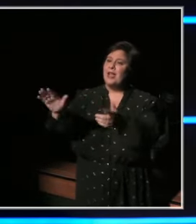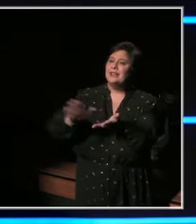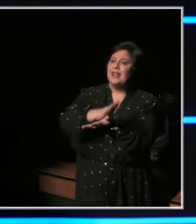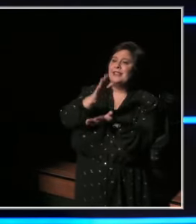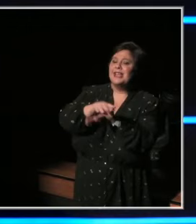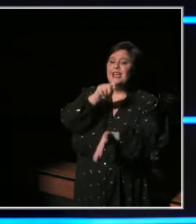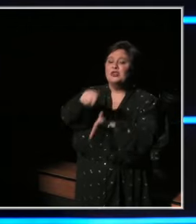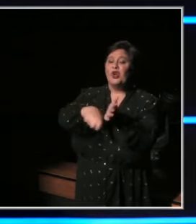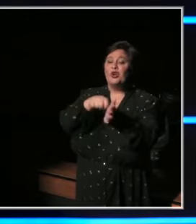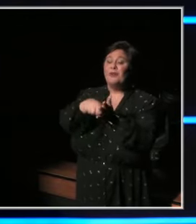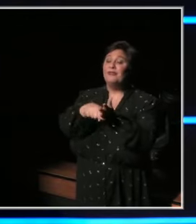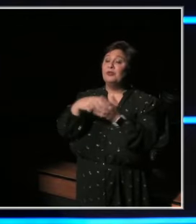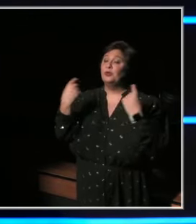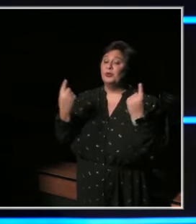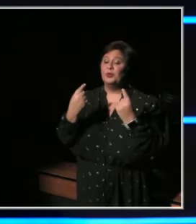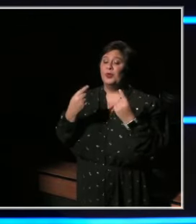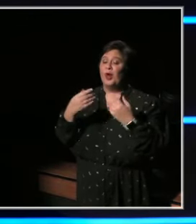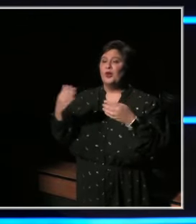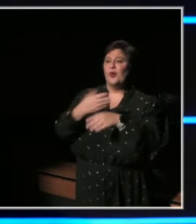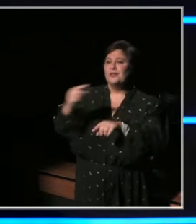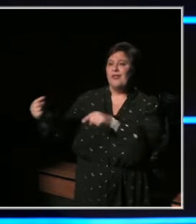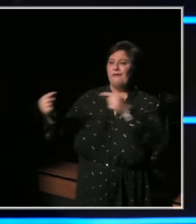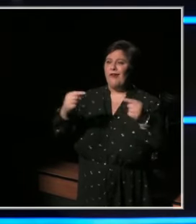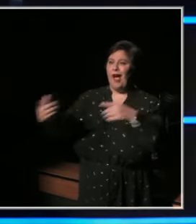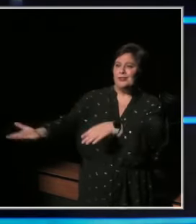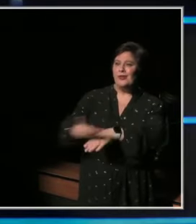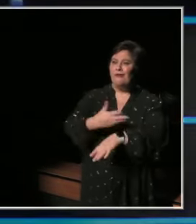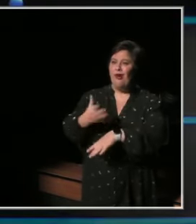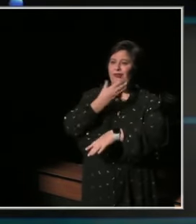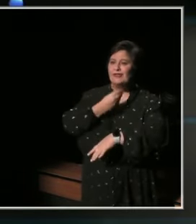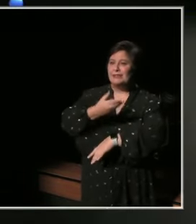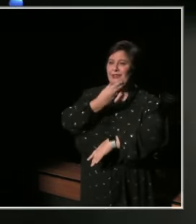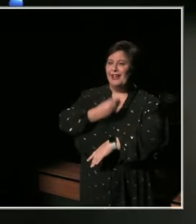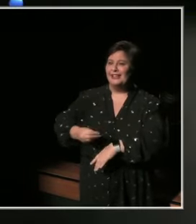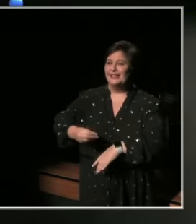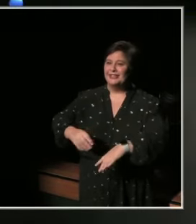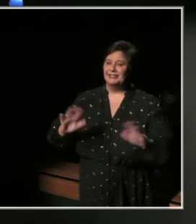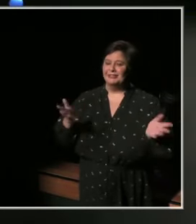Documentary goes to "Twas the Fight Before Christmas."